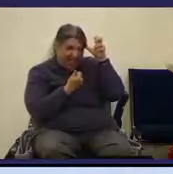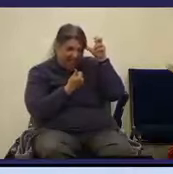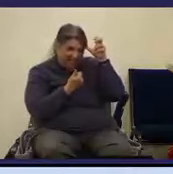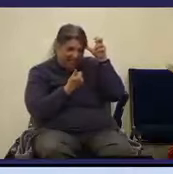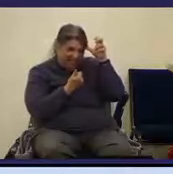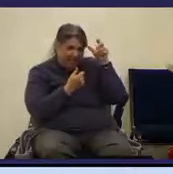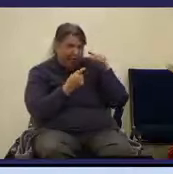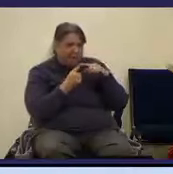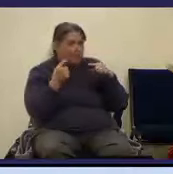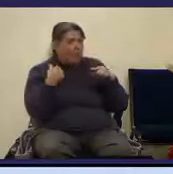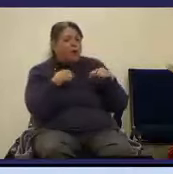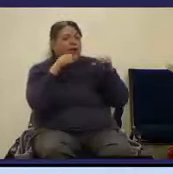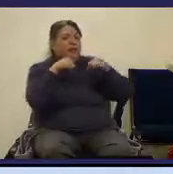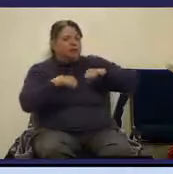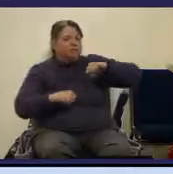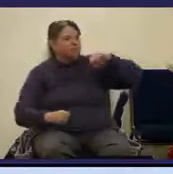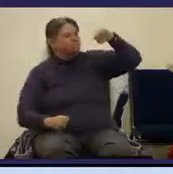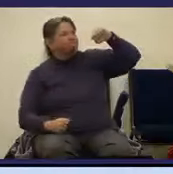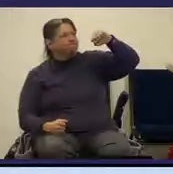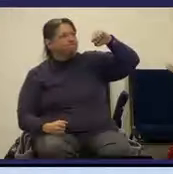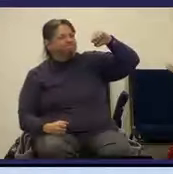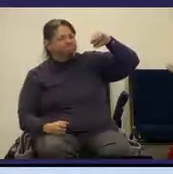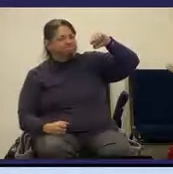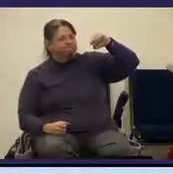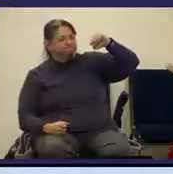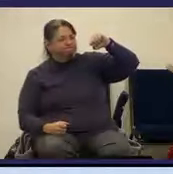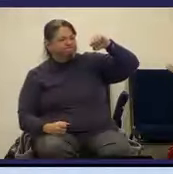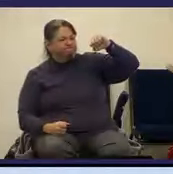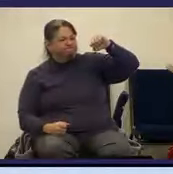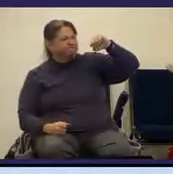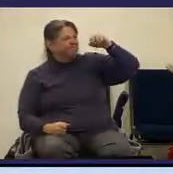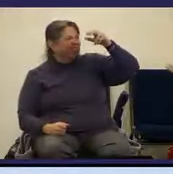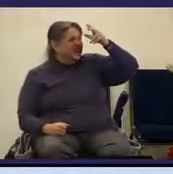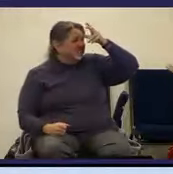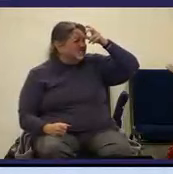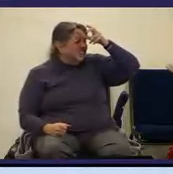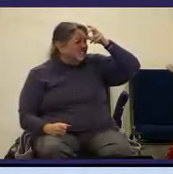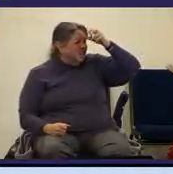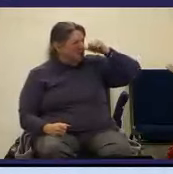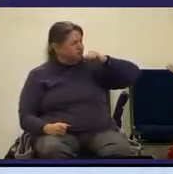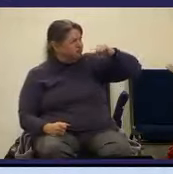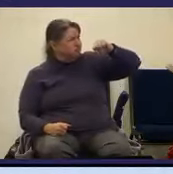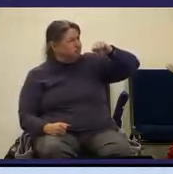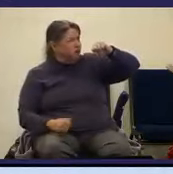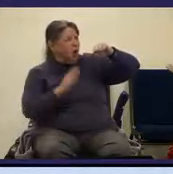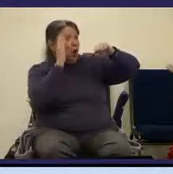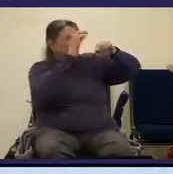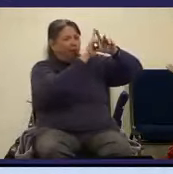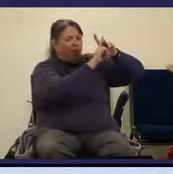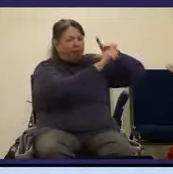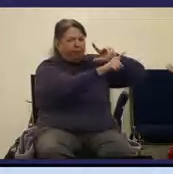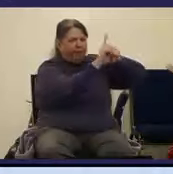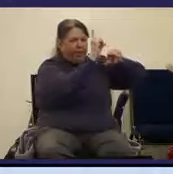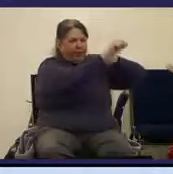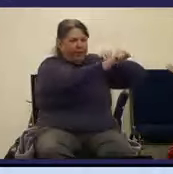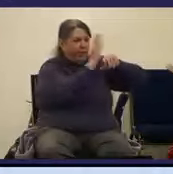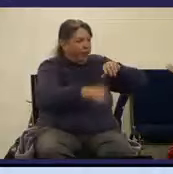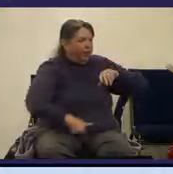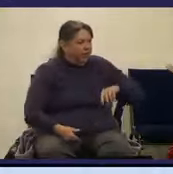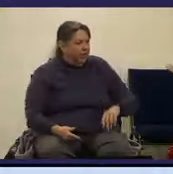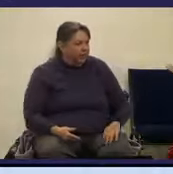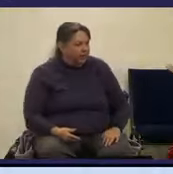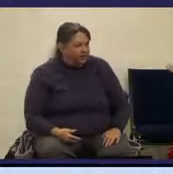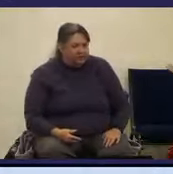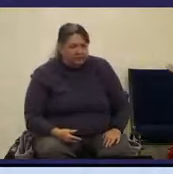can resist the devil. Resist the devil and he will flee from you. That's what the Bible says, that if